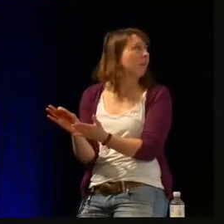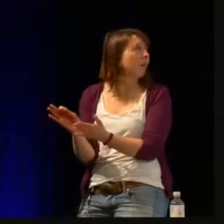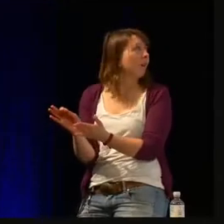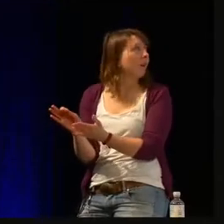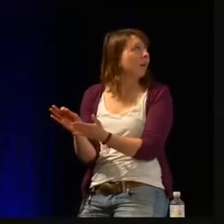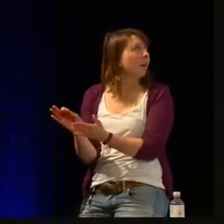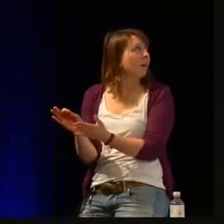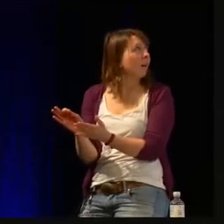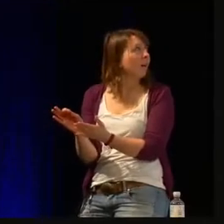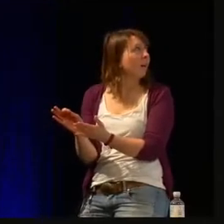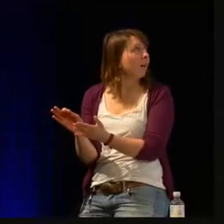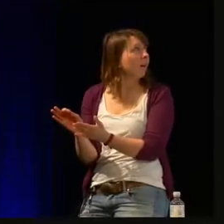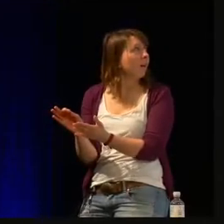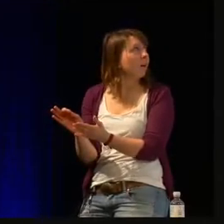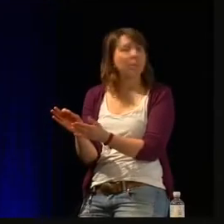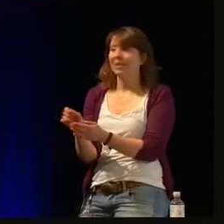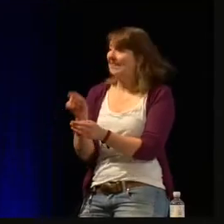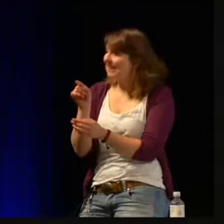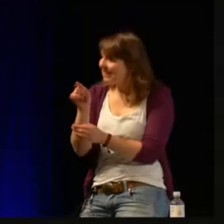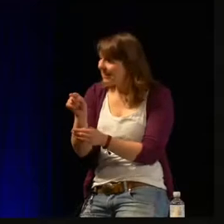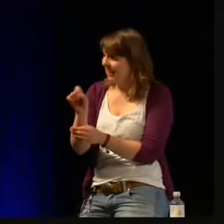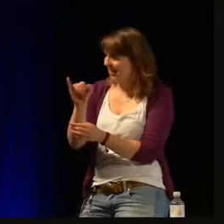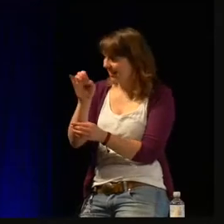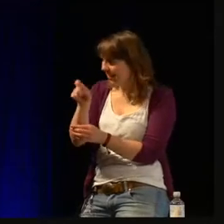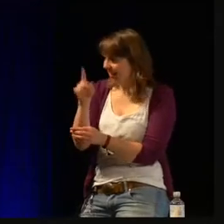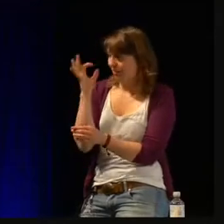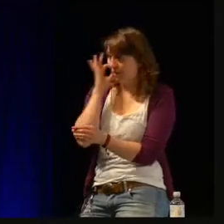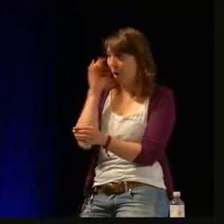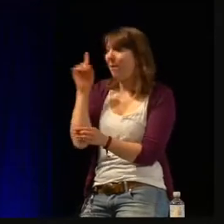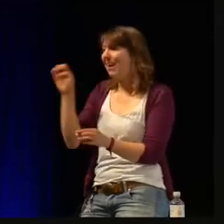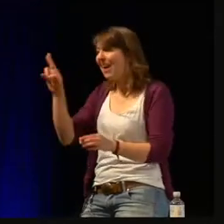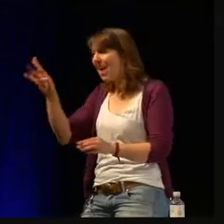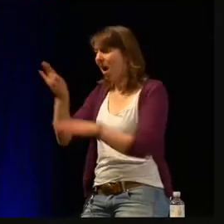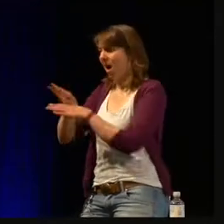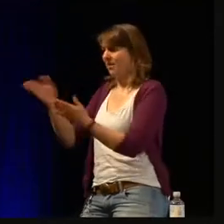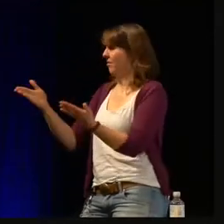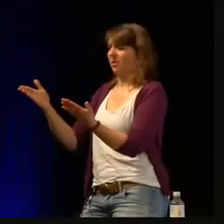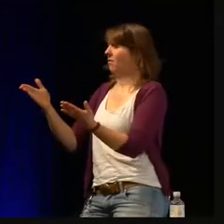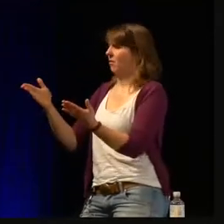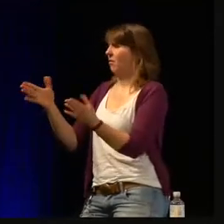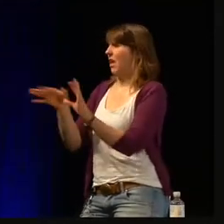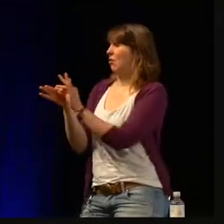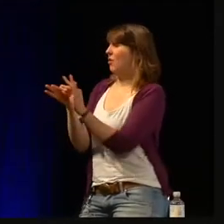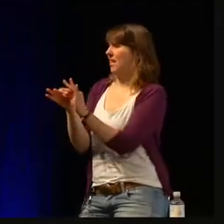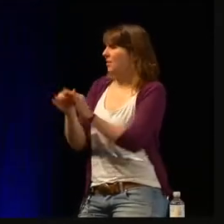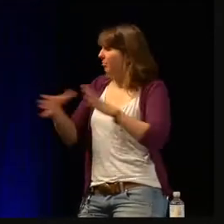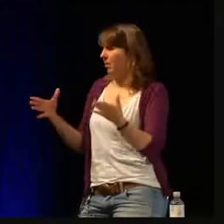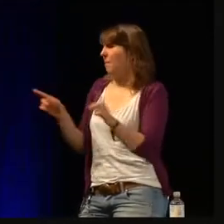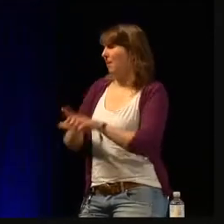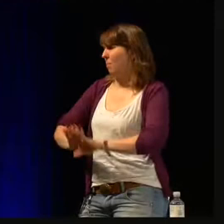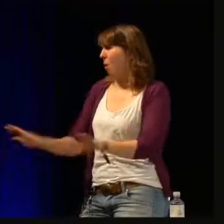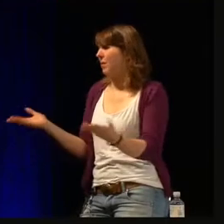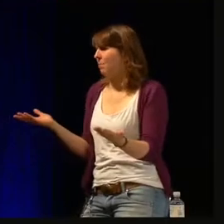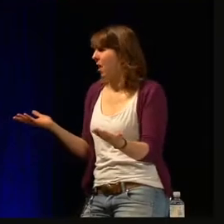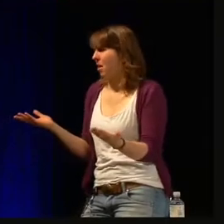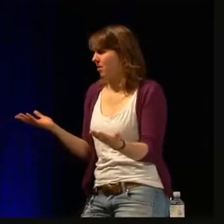we get, she's a woman, he's a doctor. And now we see